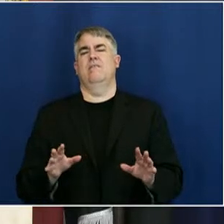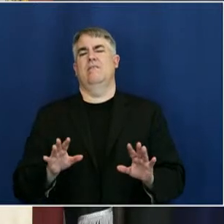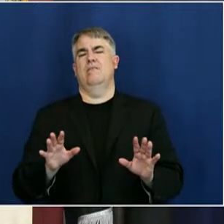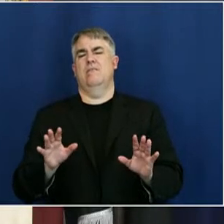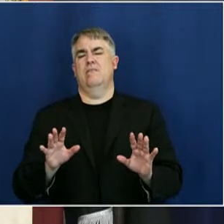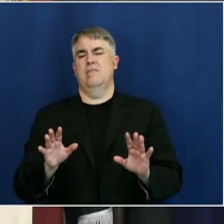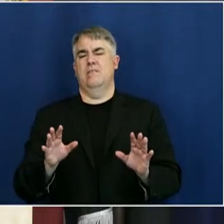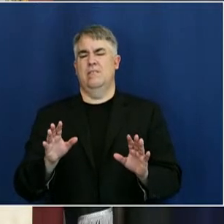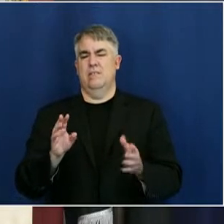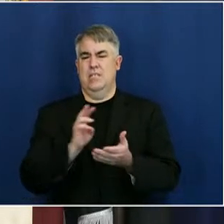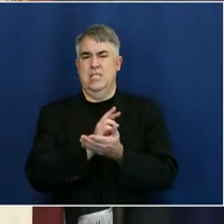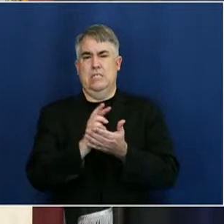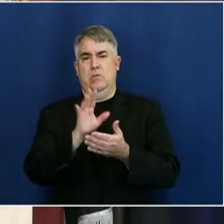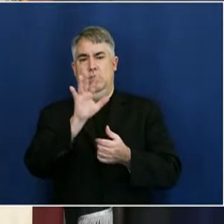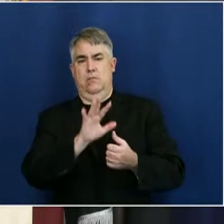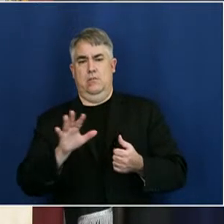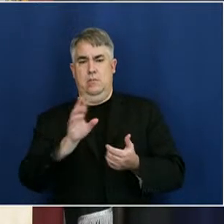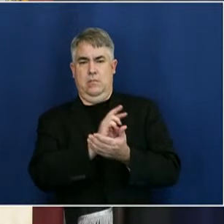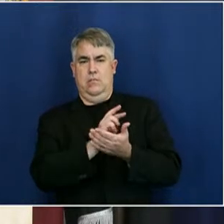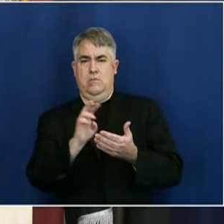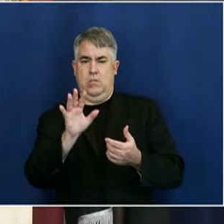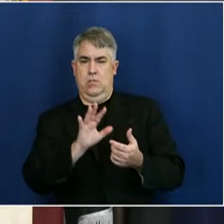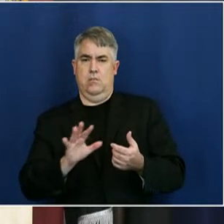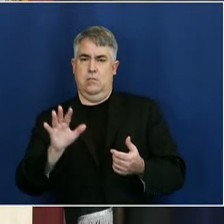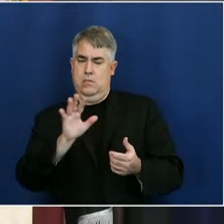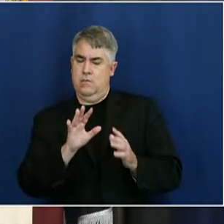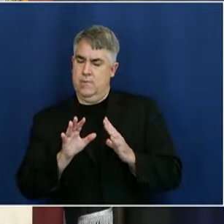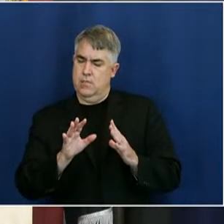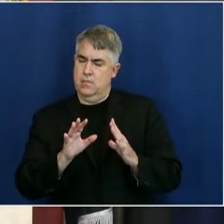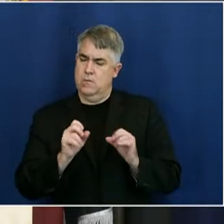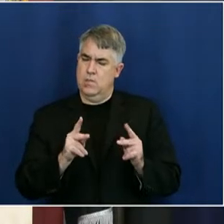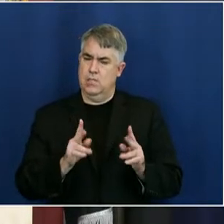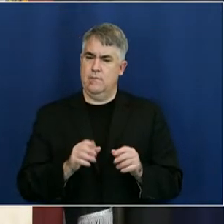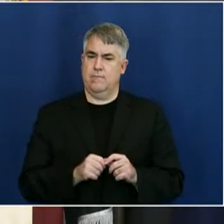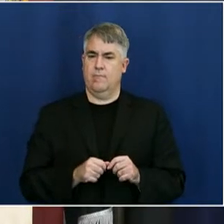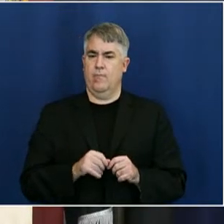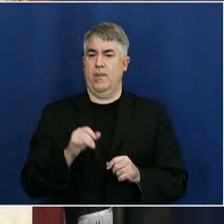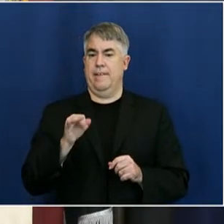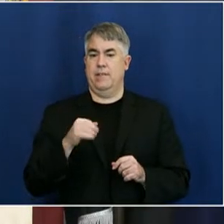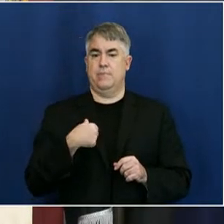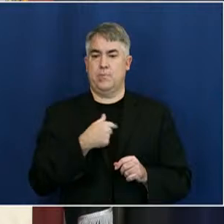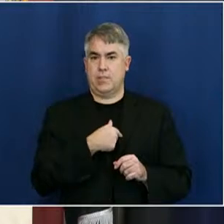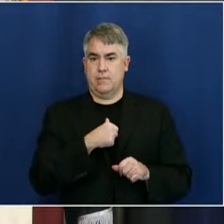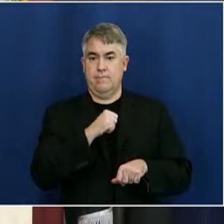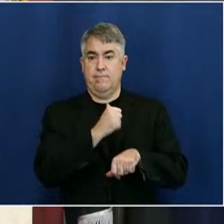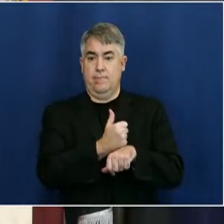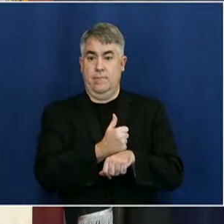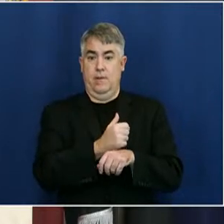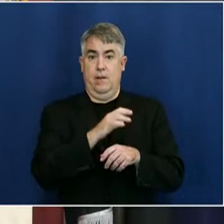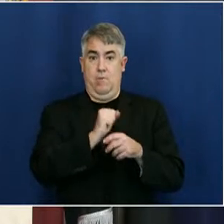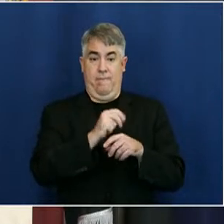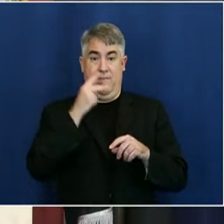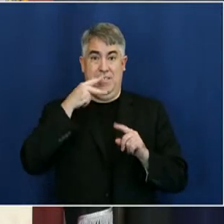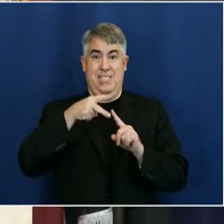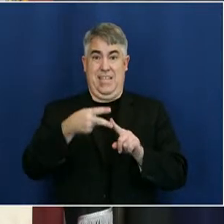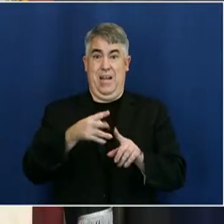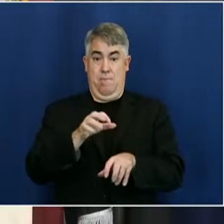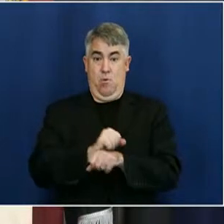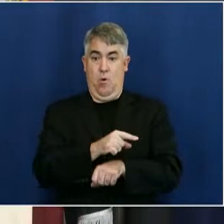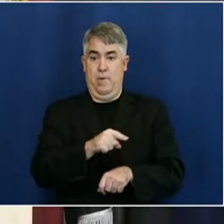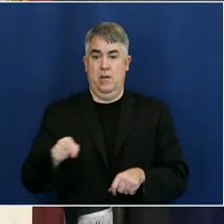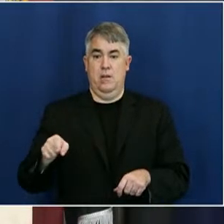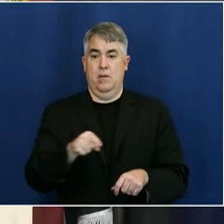window. When we're rescheduling people, it's generally they're right at the 21 or 28-day mark, and if we have to reschedule them, they're